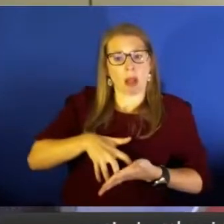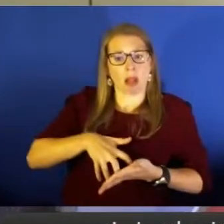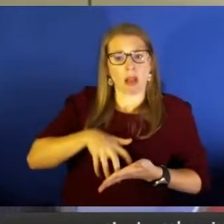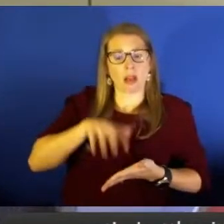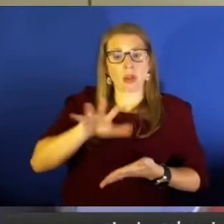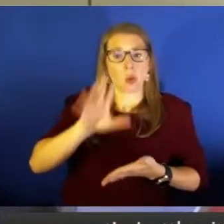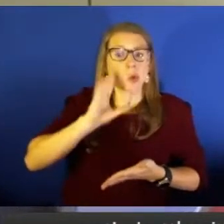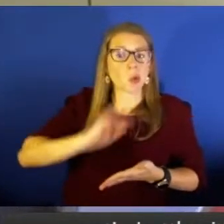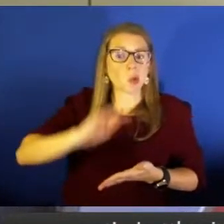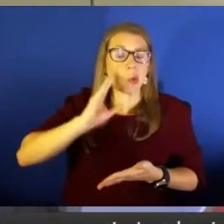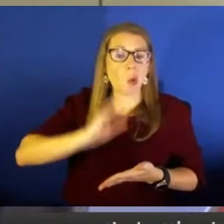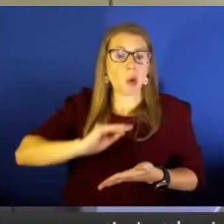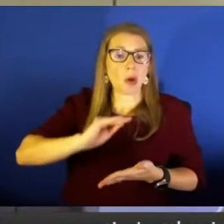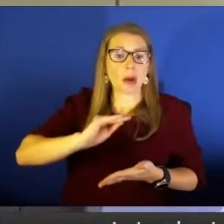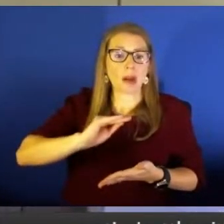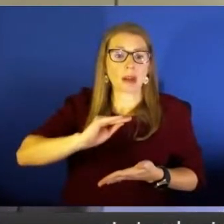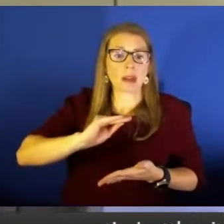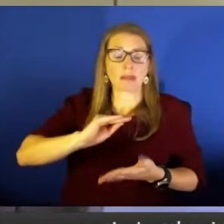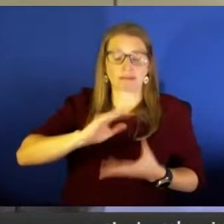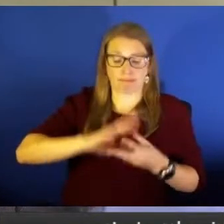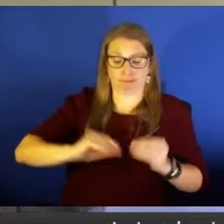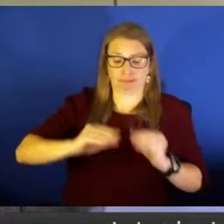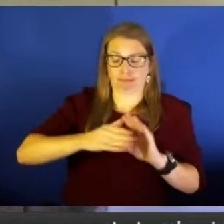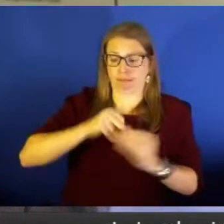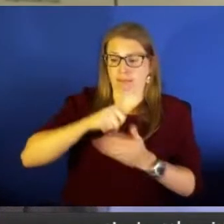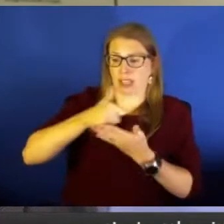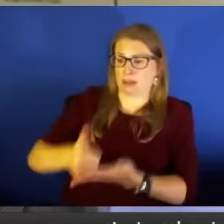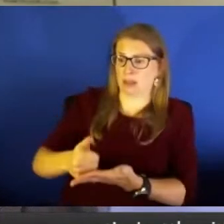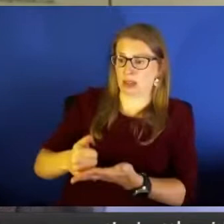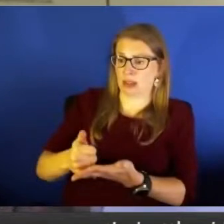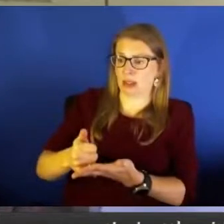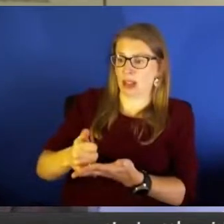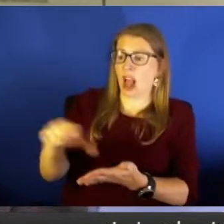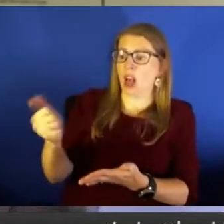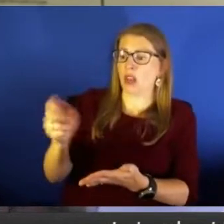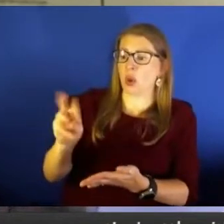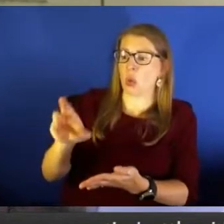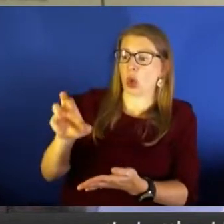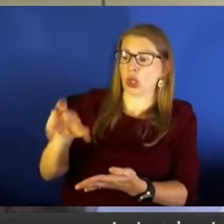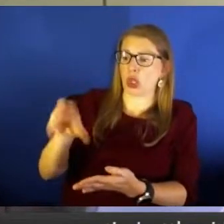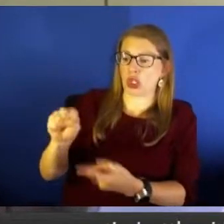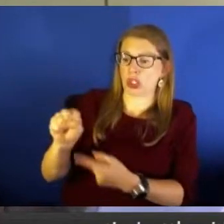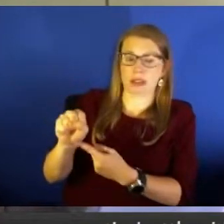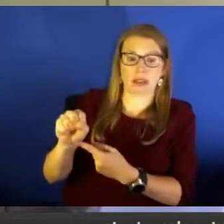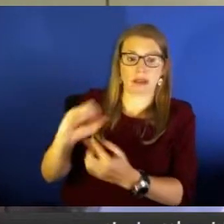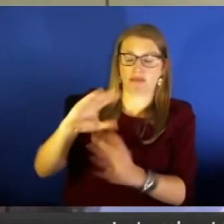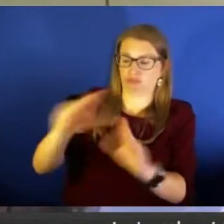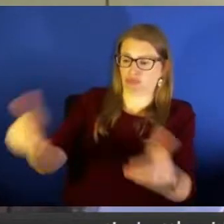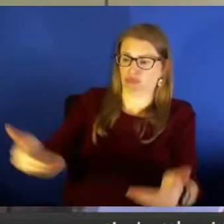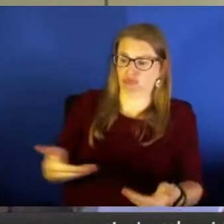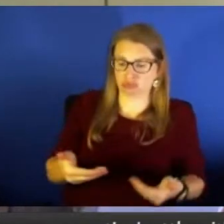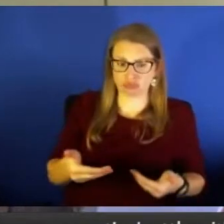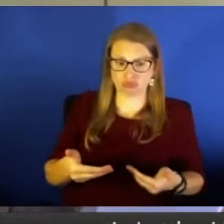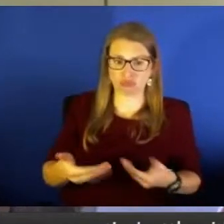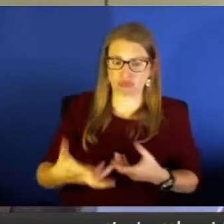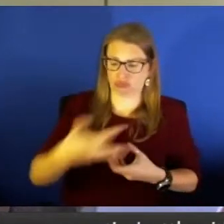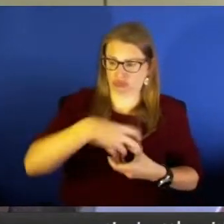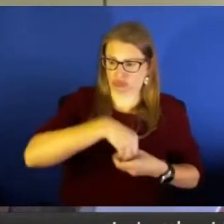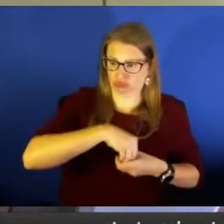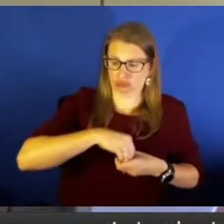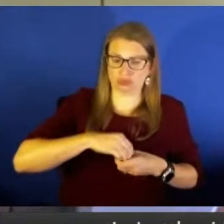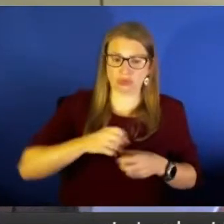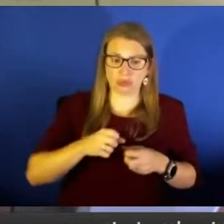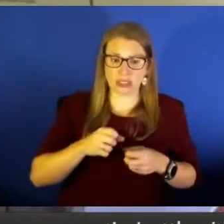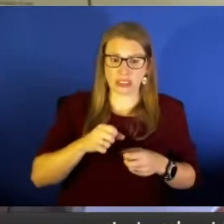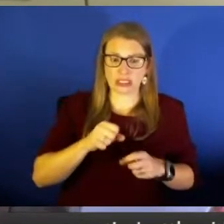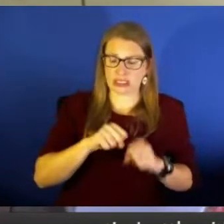unlocks somebody else's prison. They become those advocates that help find those other warriors in the community and welcome them into this space. And so that's really what it takes. It